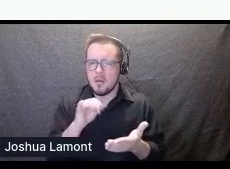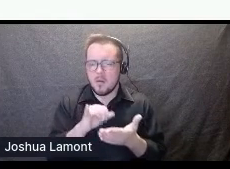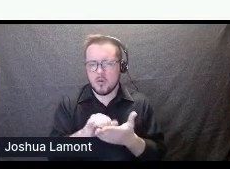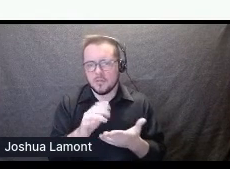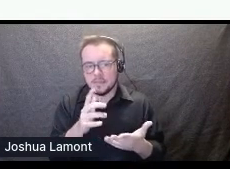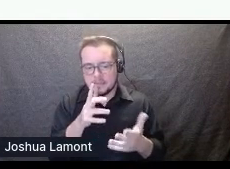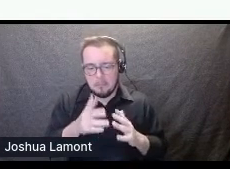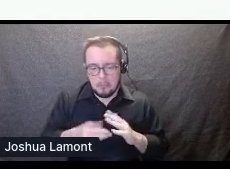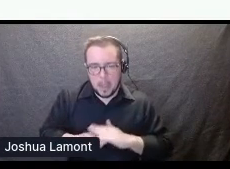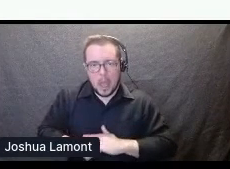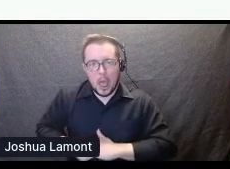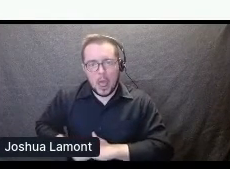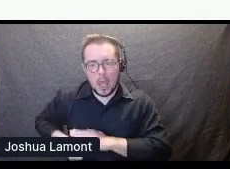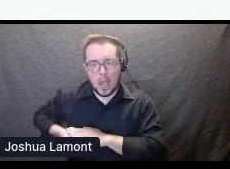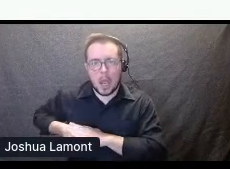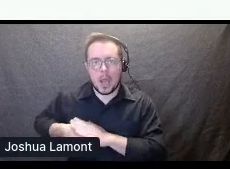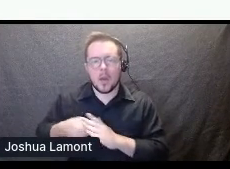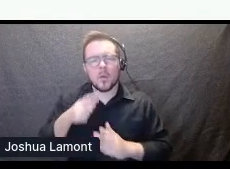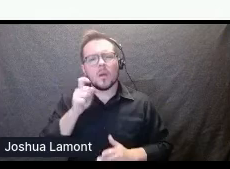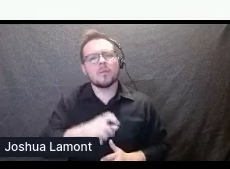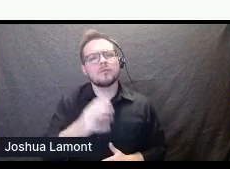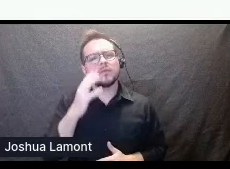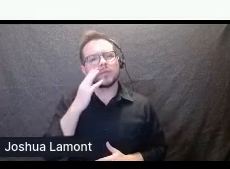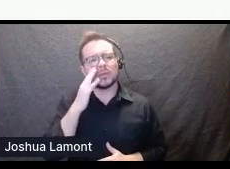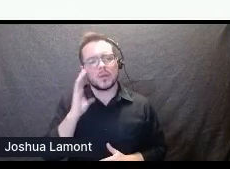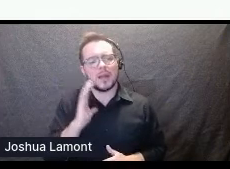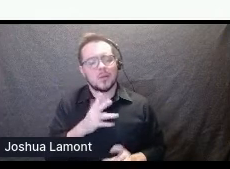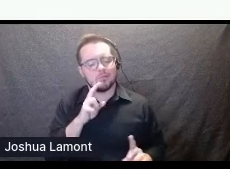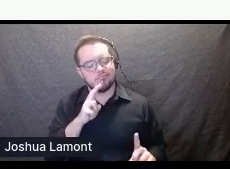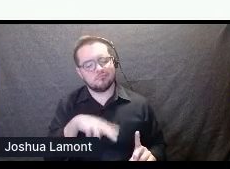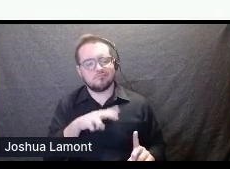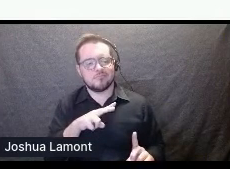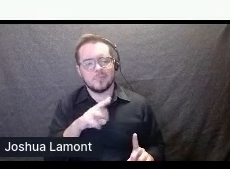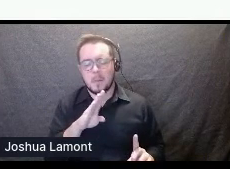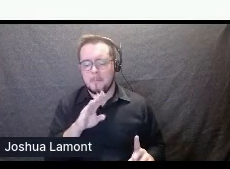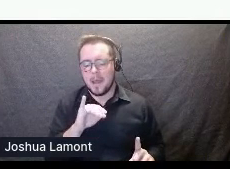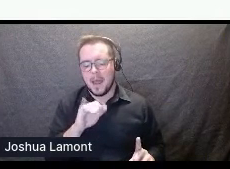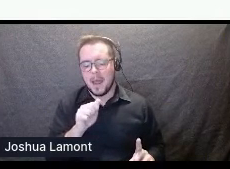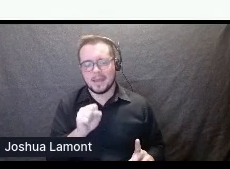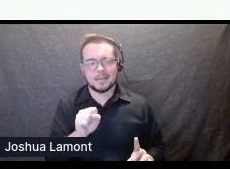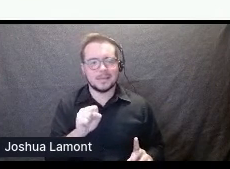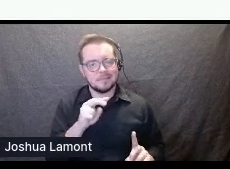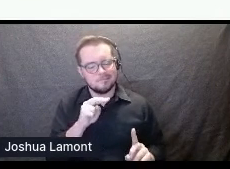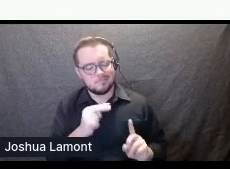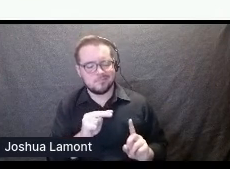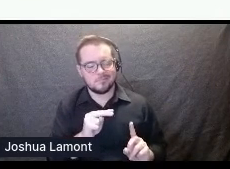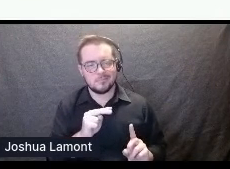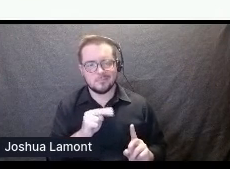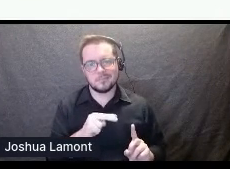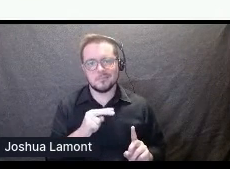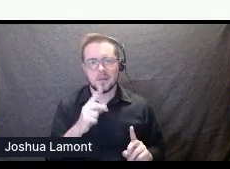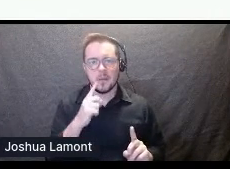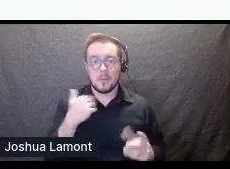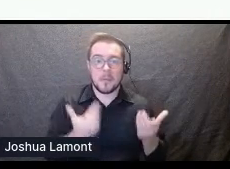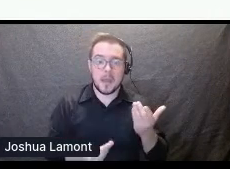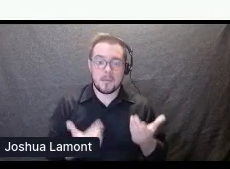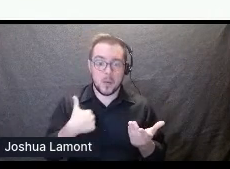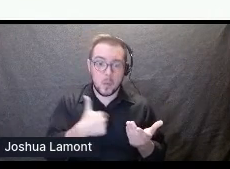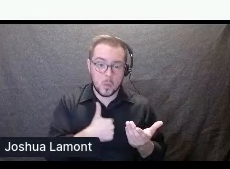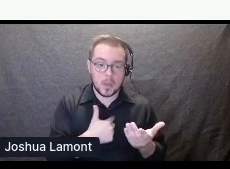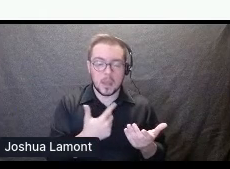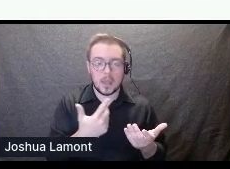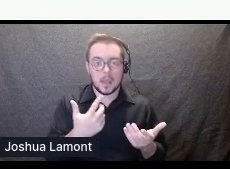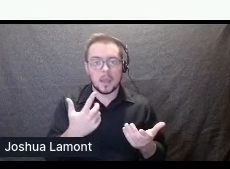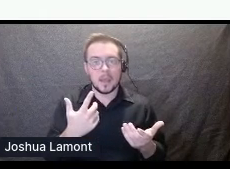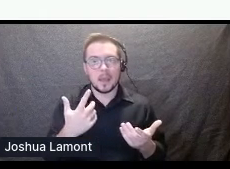also have to get to know the prejudices and implicit biases we might unconsciously or that we